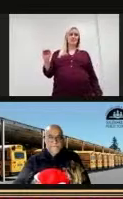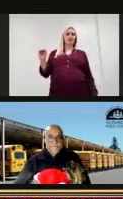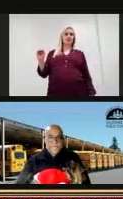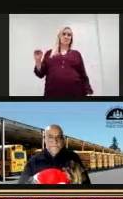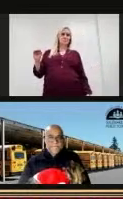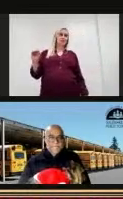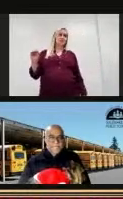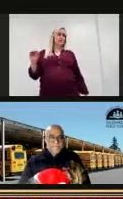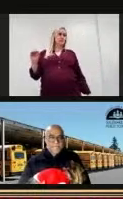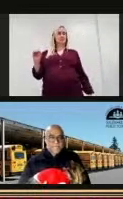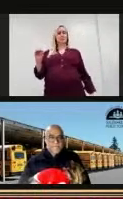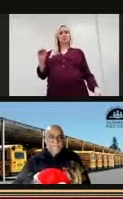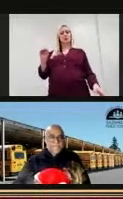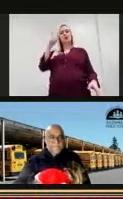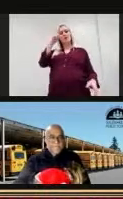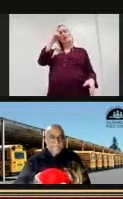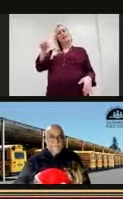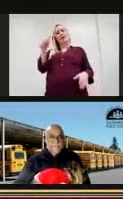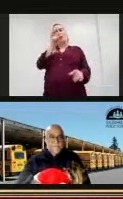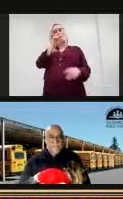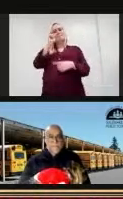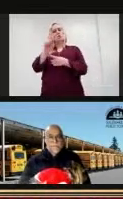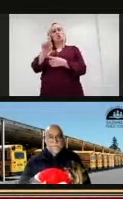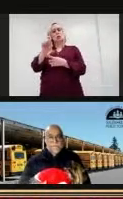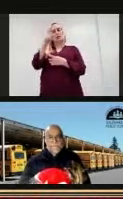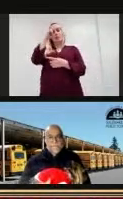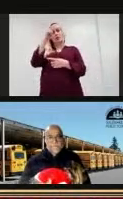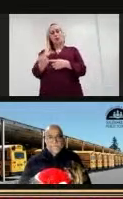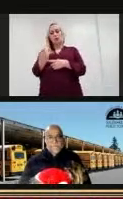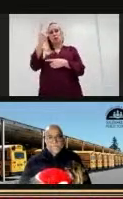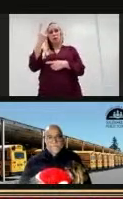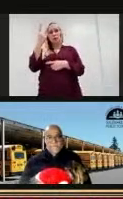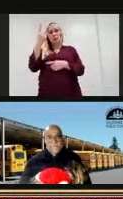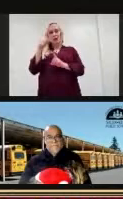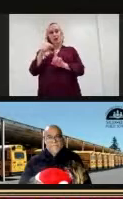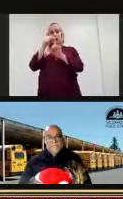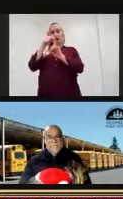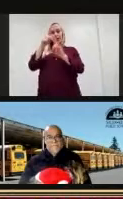Yeah, to that other bullet point that we added of understands unique instructional needs,